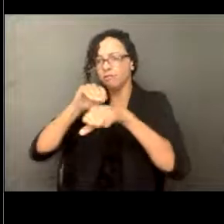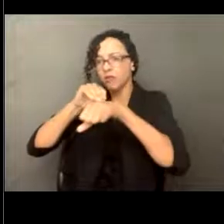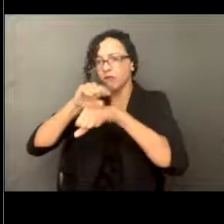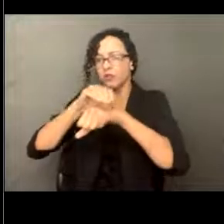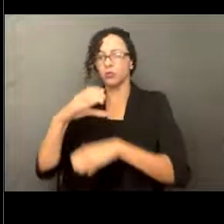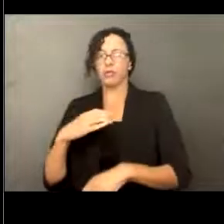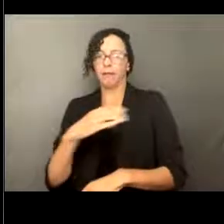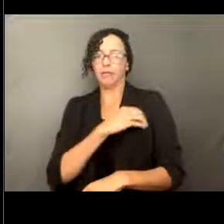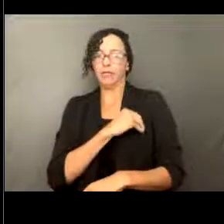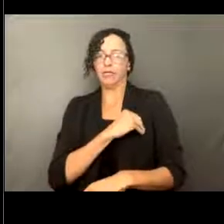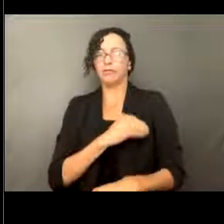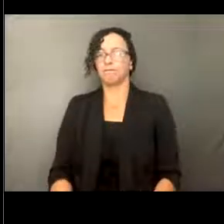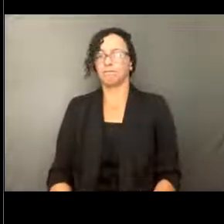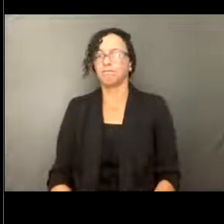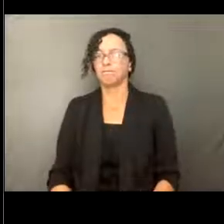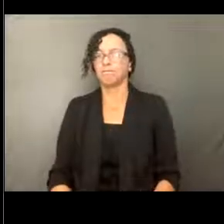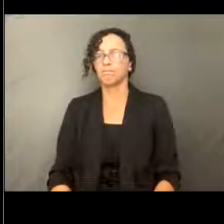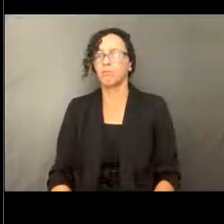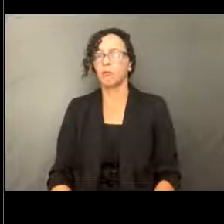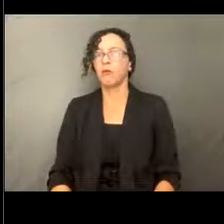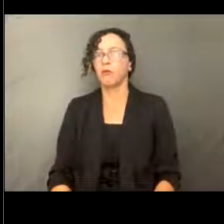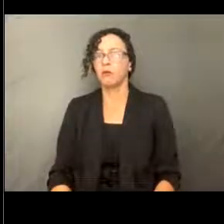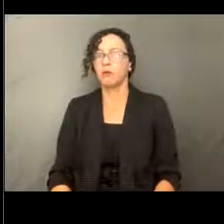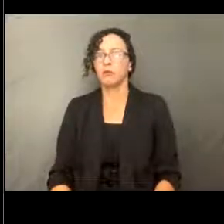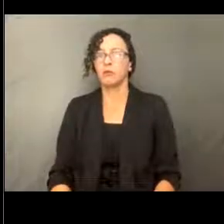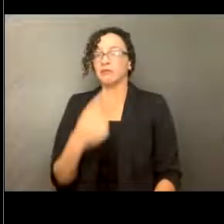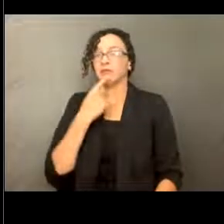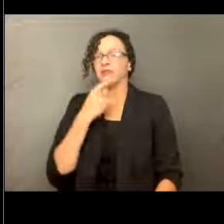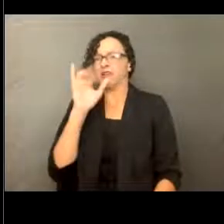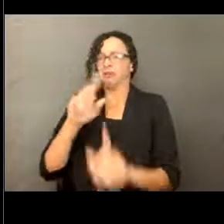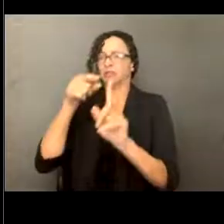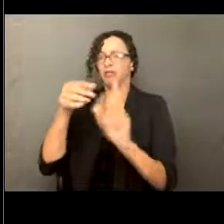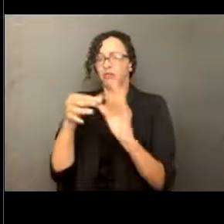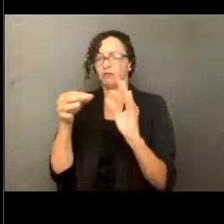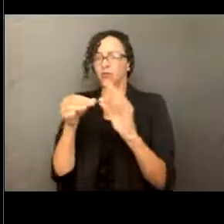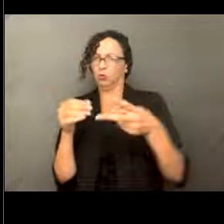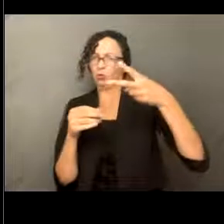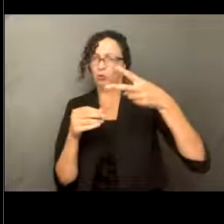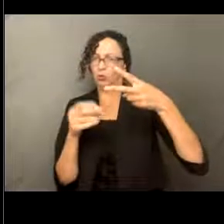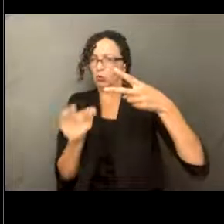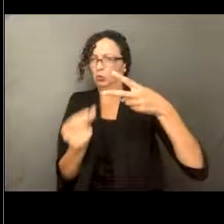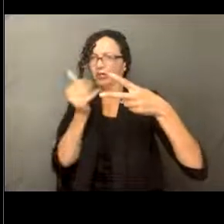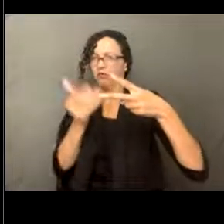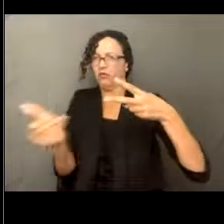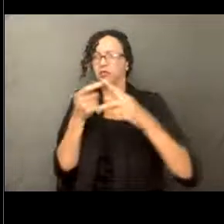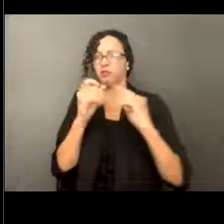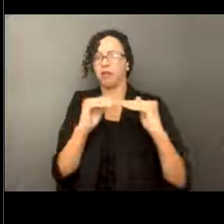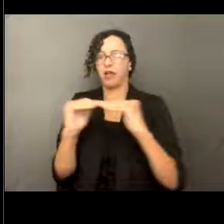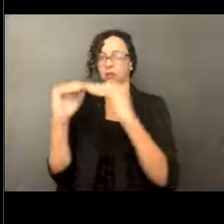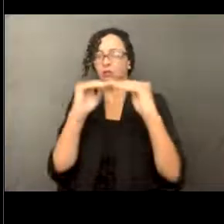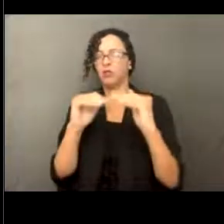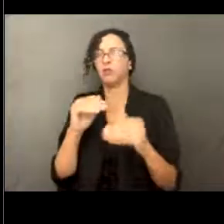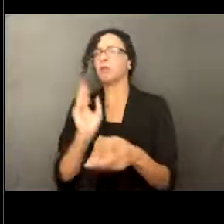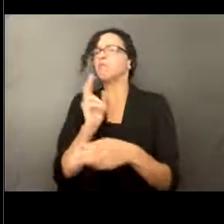this particular note, two other quick things from the equity front. As was mentioned before, Governor